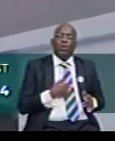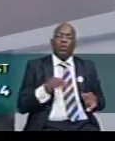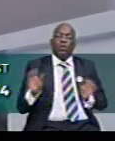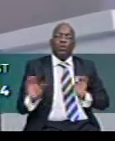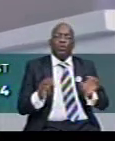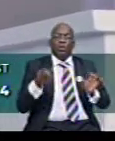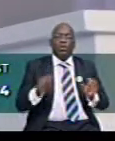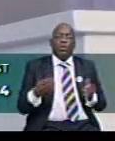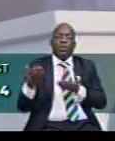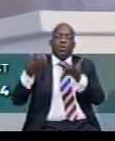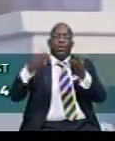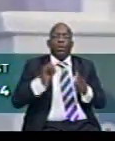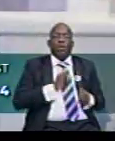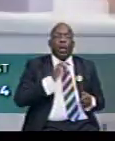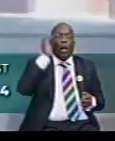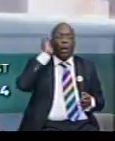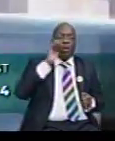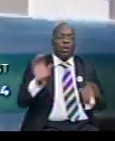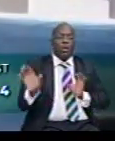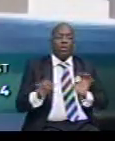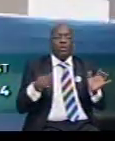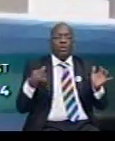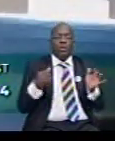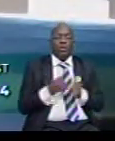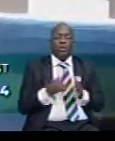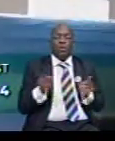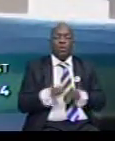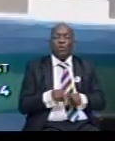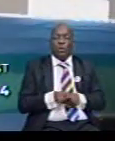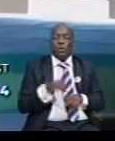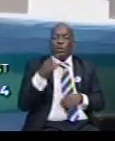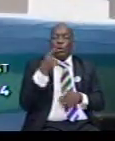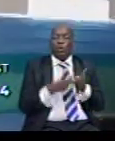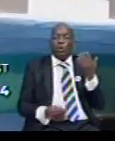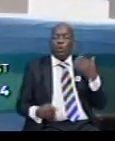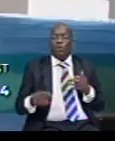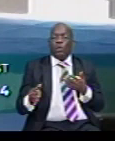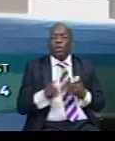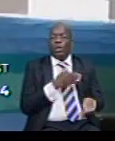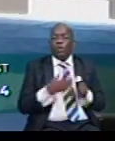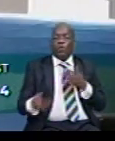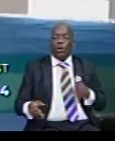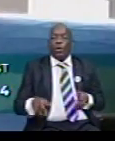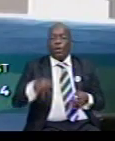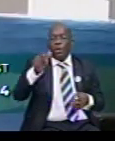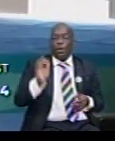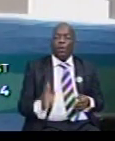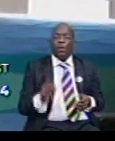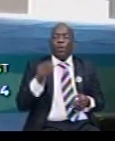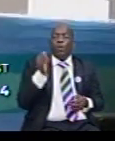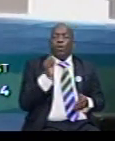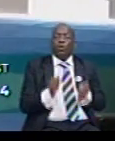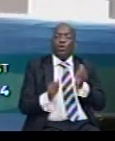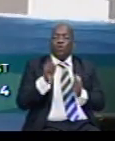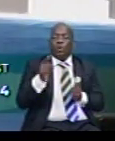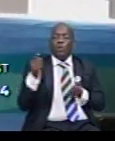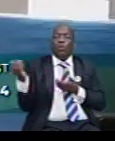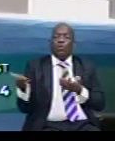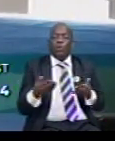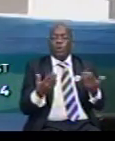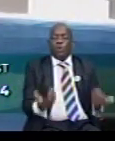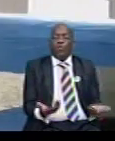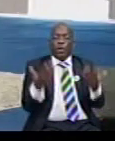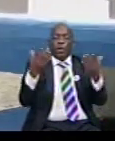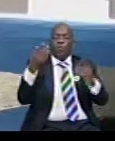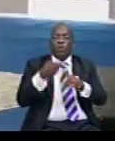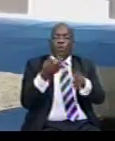also. And whatever God, whichever God brings fire from heaven, that the God was